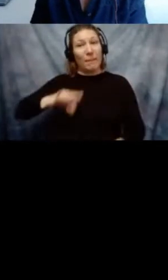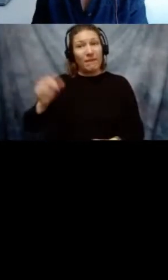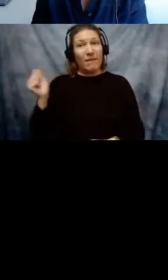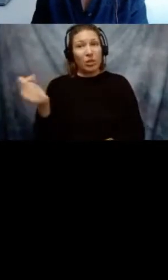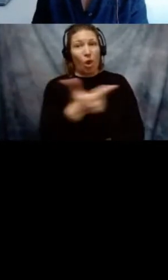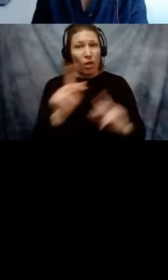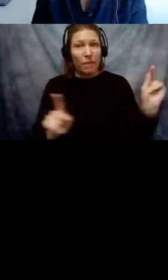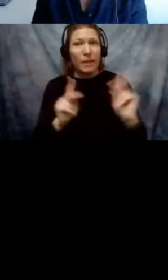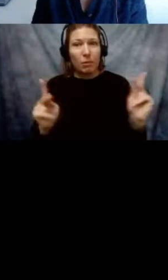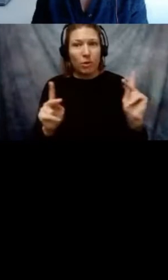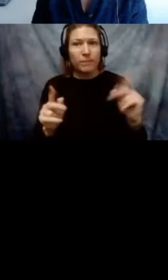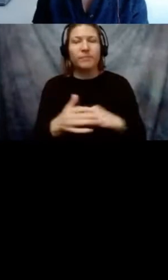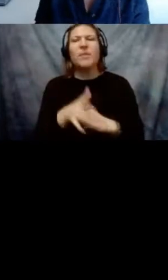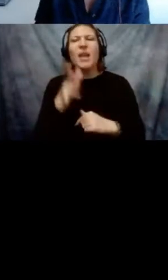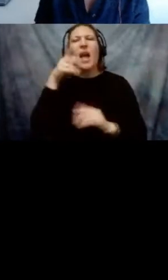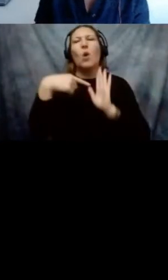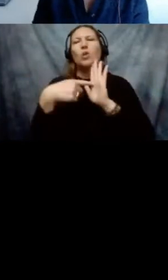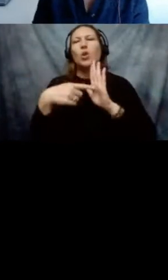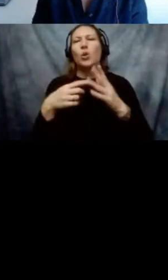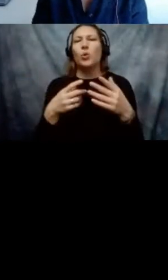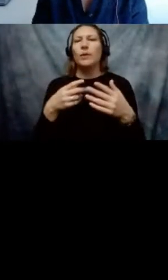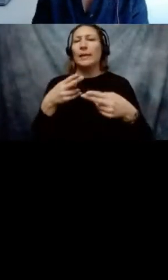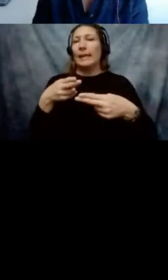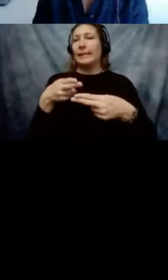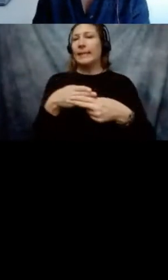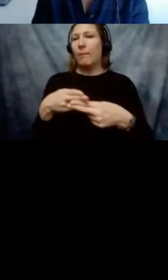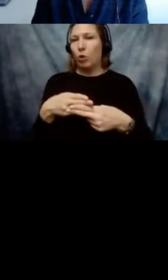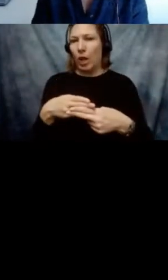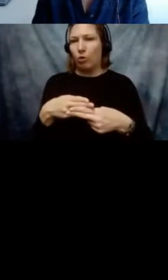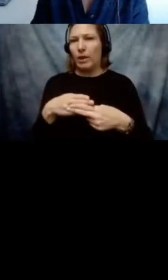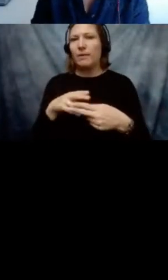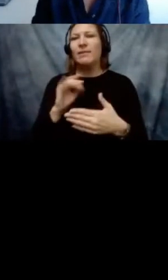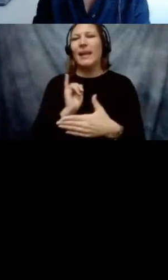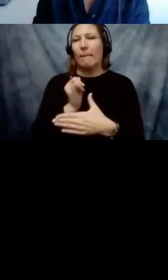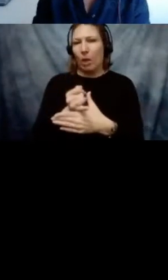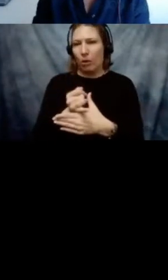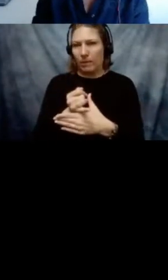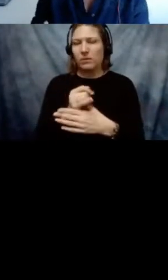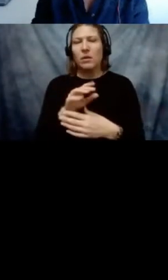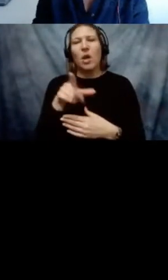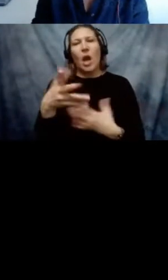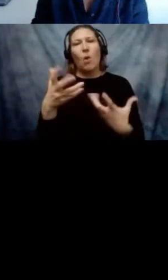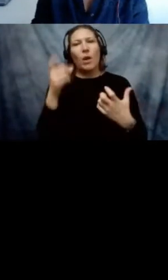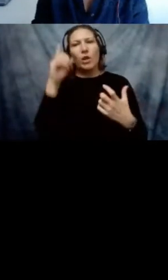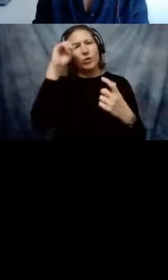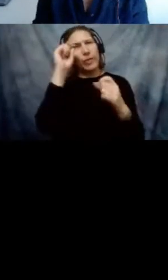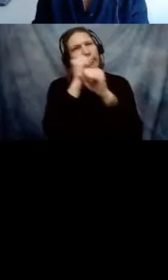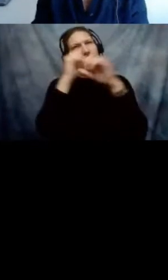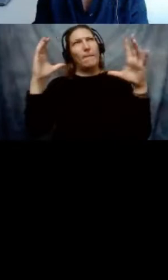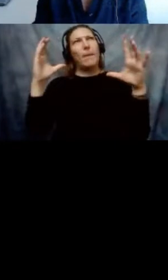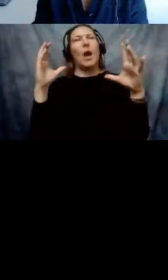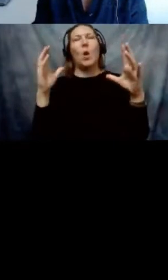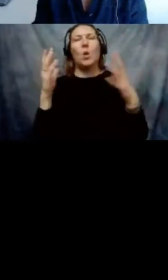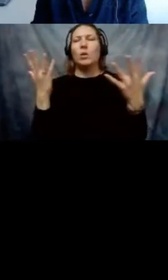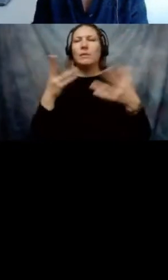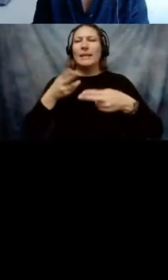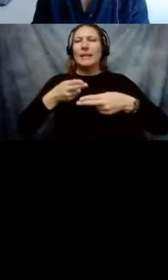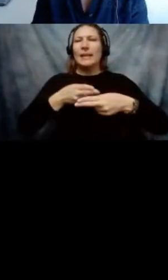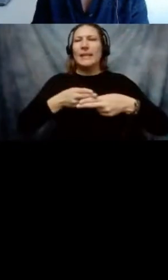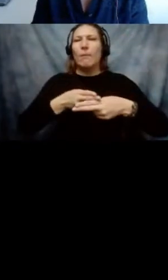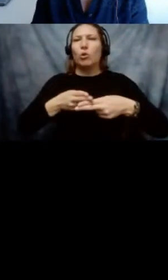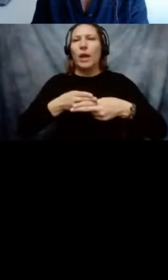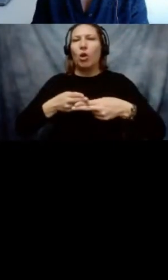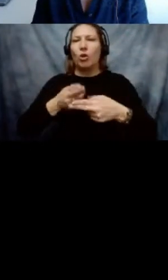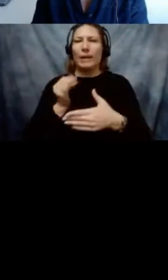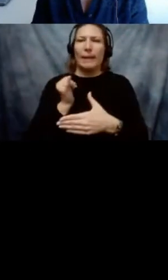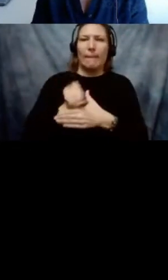temporary impairments. So just have a few seconds now to think about some impairments that people could have temporarily, which would make it